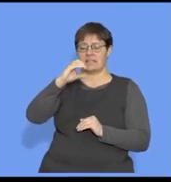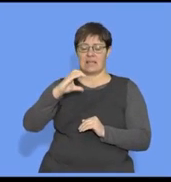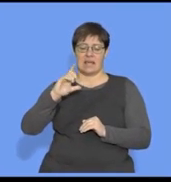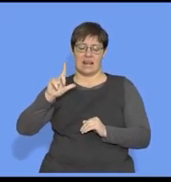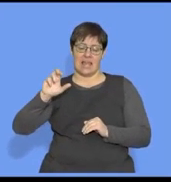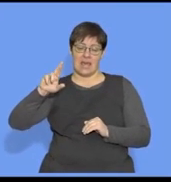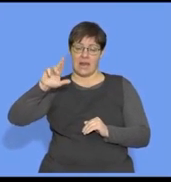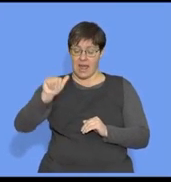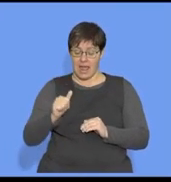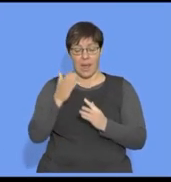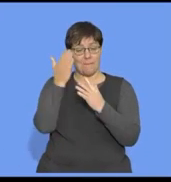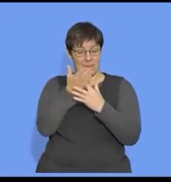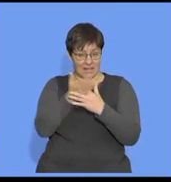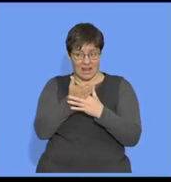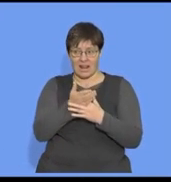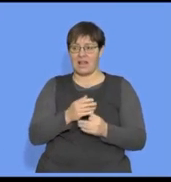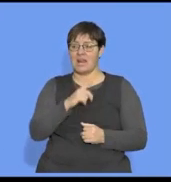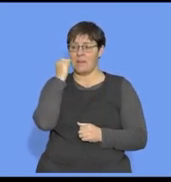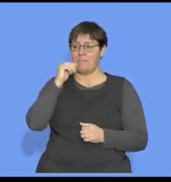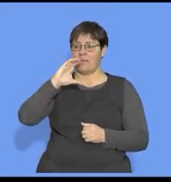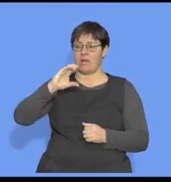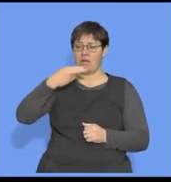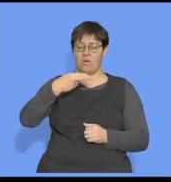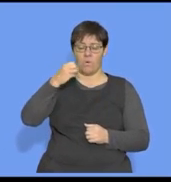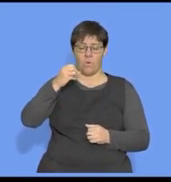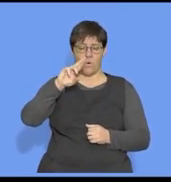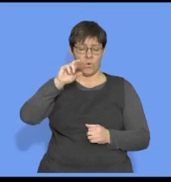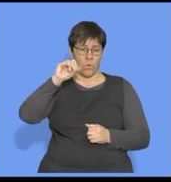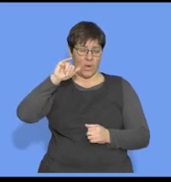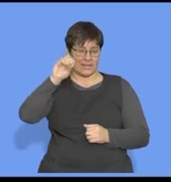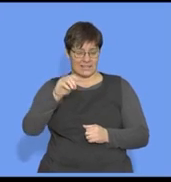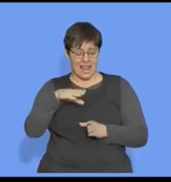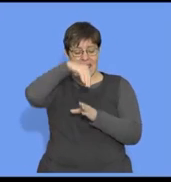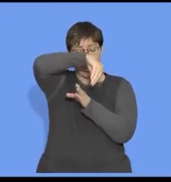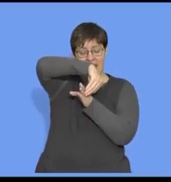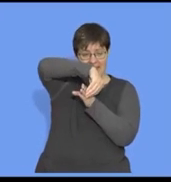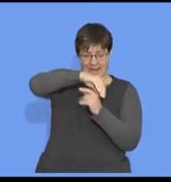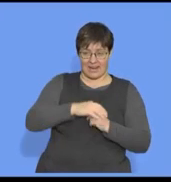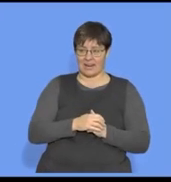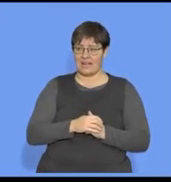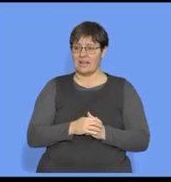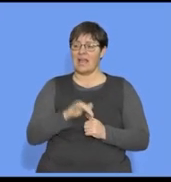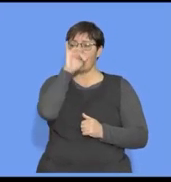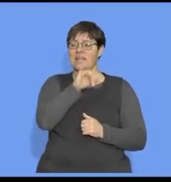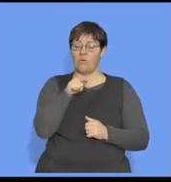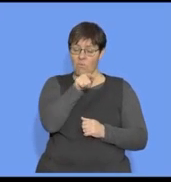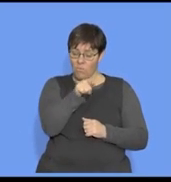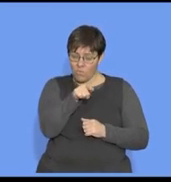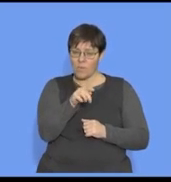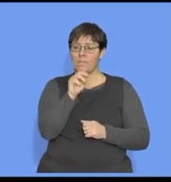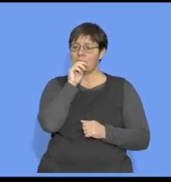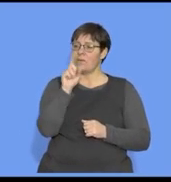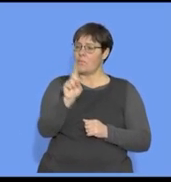The middle layer that is called the choroid. And the inner part that is here, yellow part here,